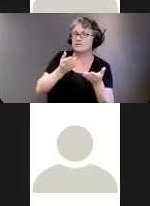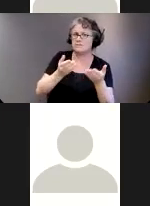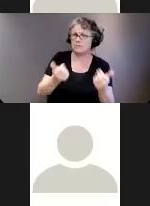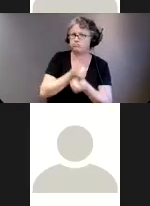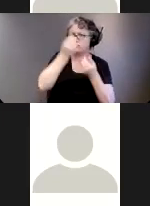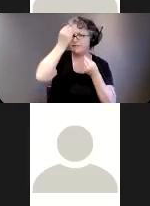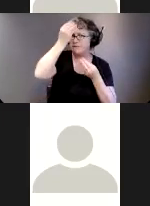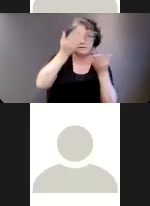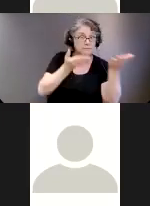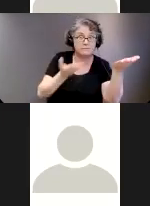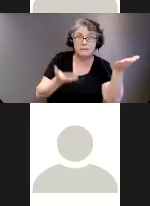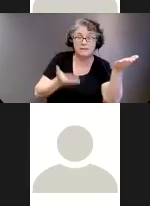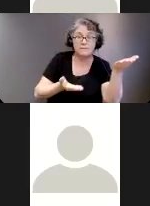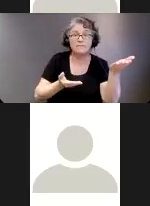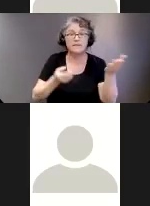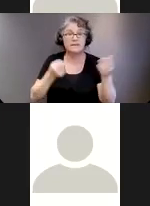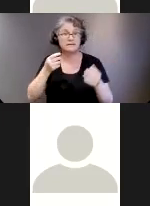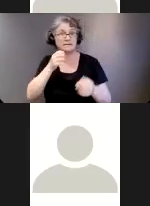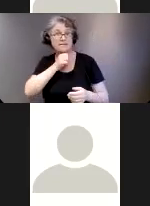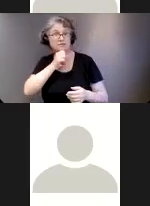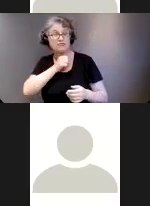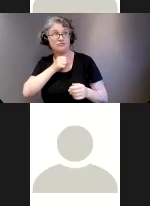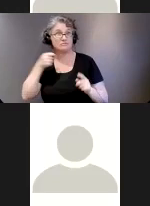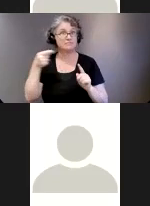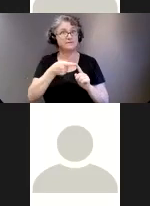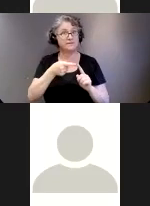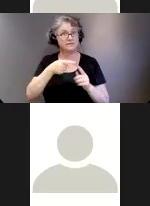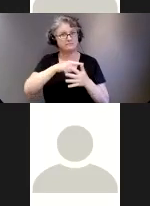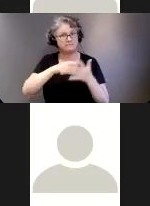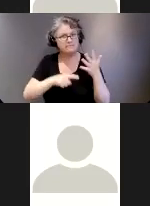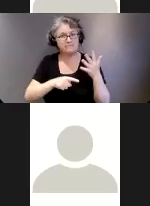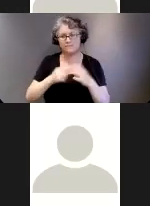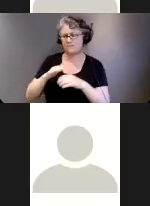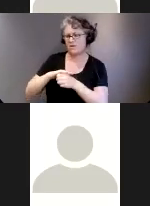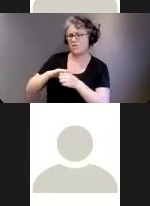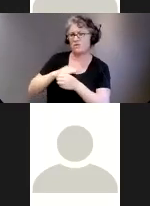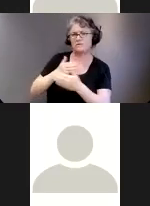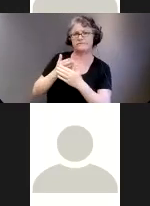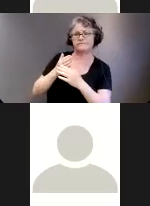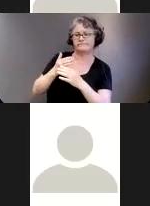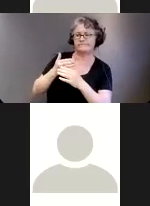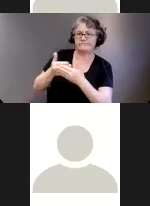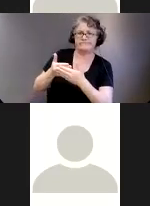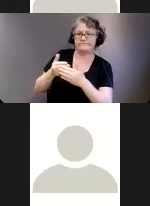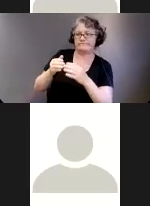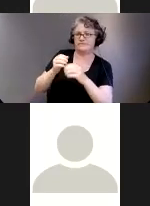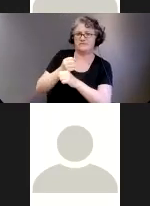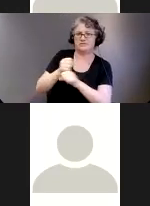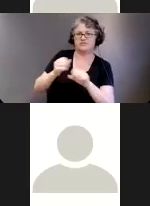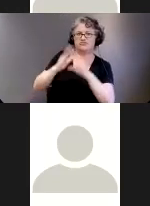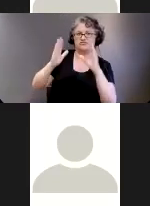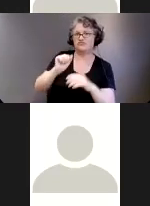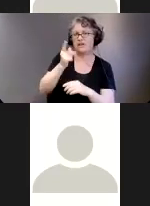information about some senior specific pieces, and the local shelter or the local sexual assault center might have a lot of